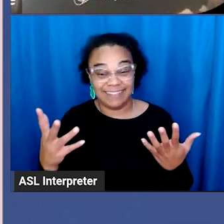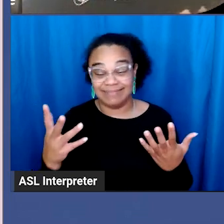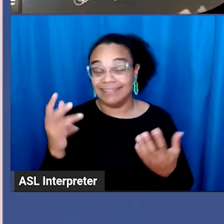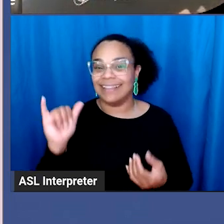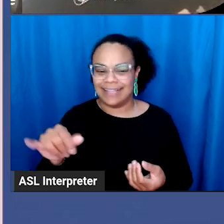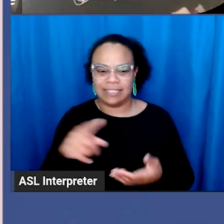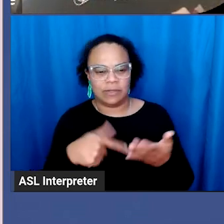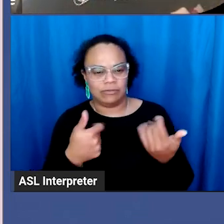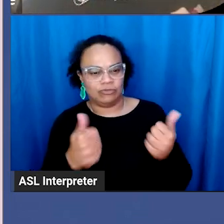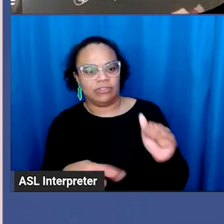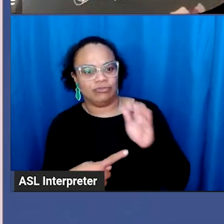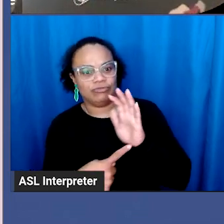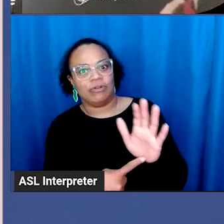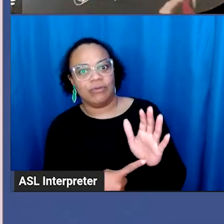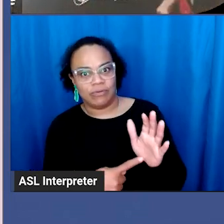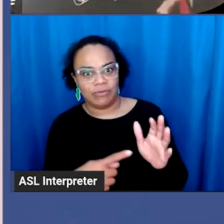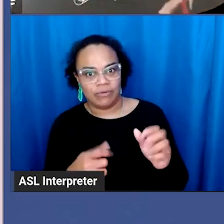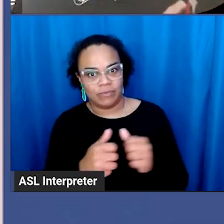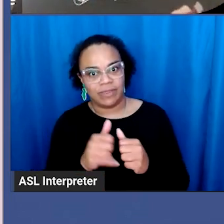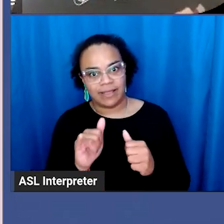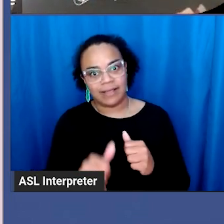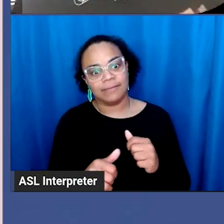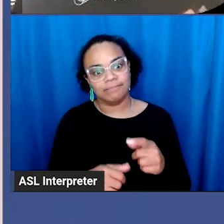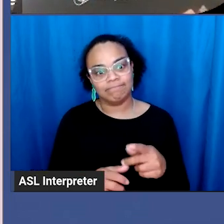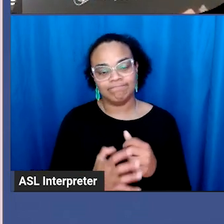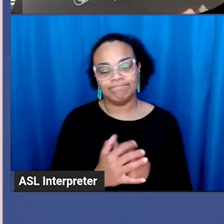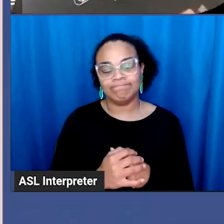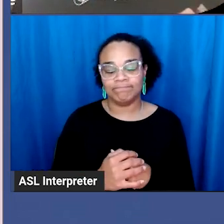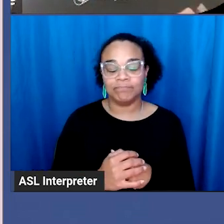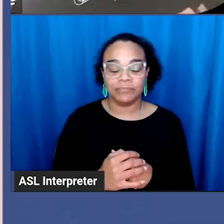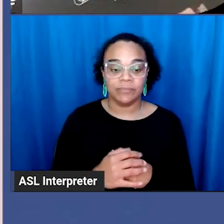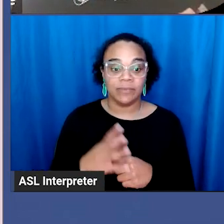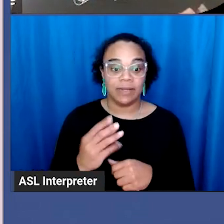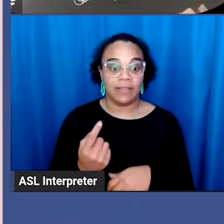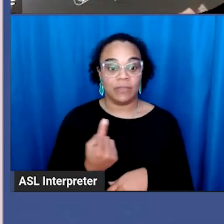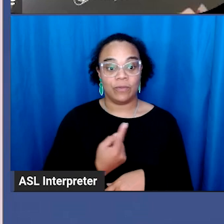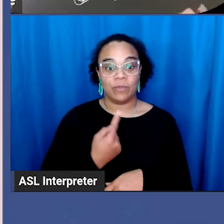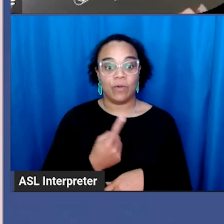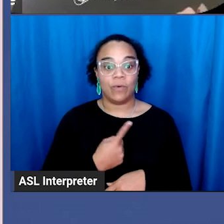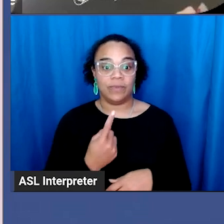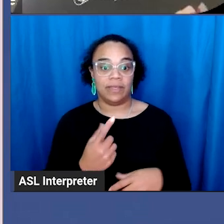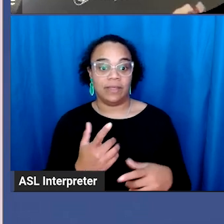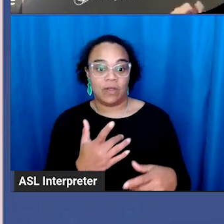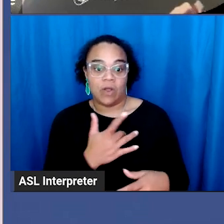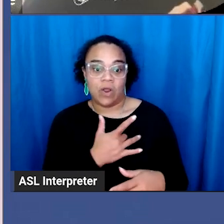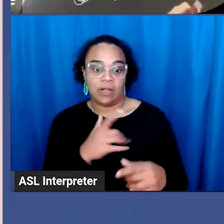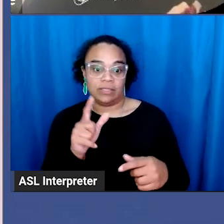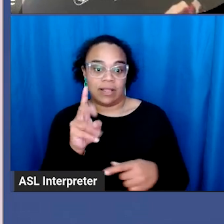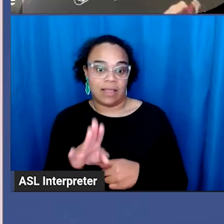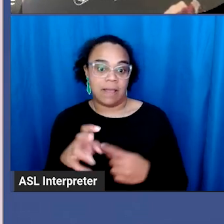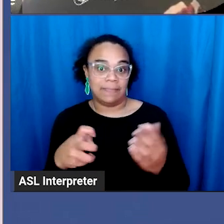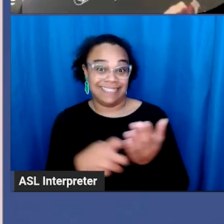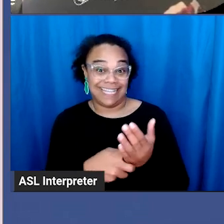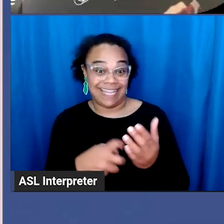I was conveying there, I want to say. And then the Lonely Hearts Club